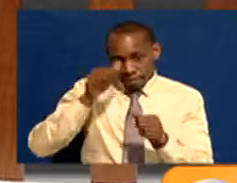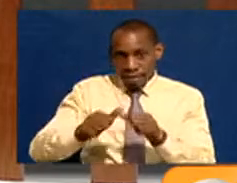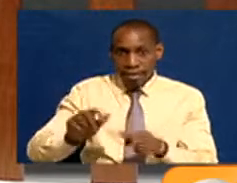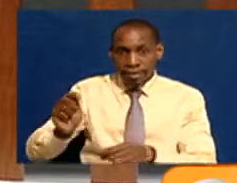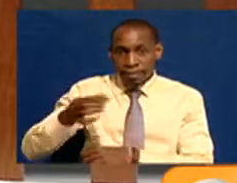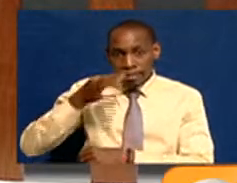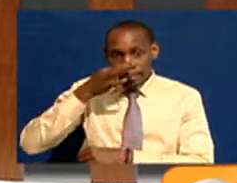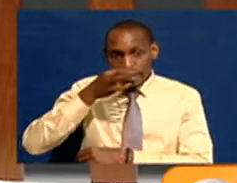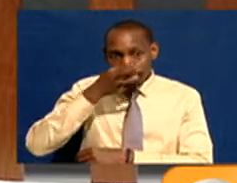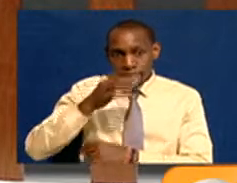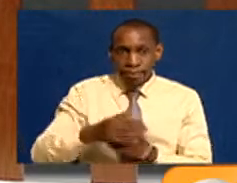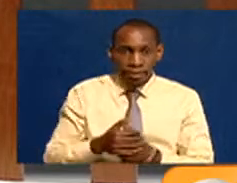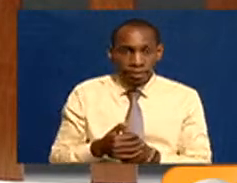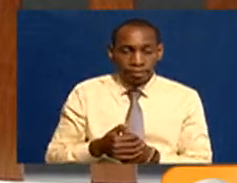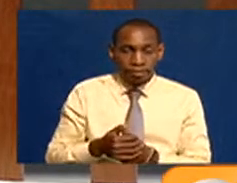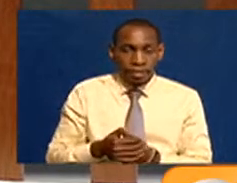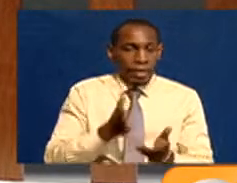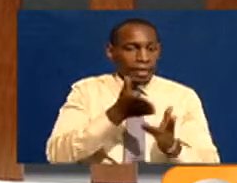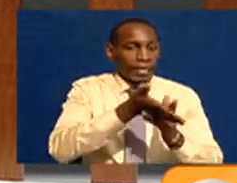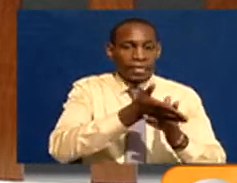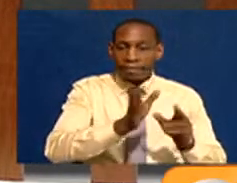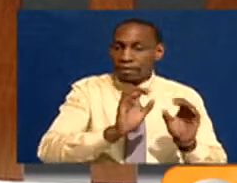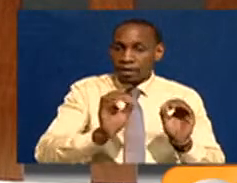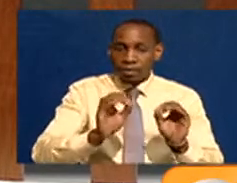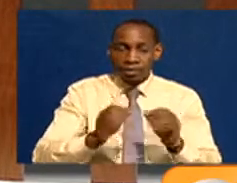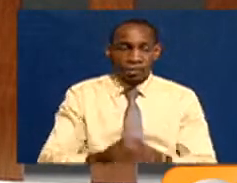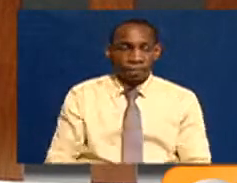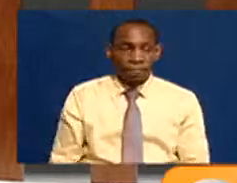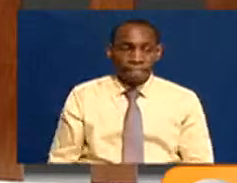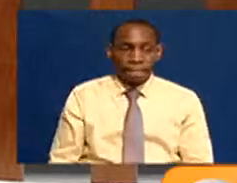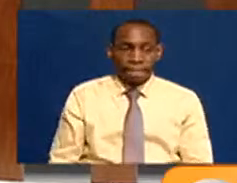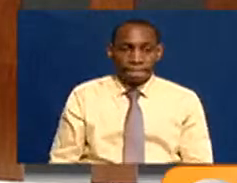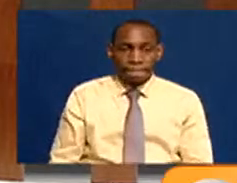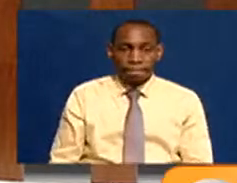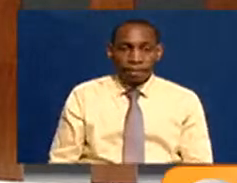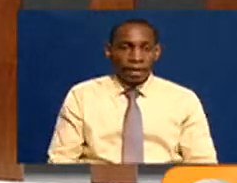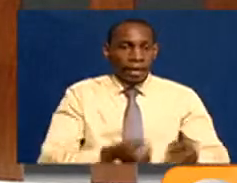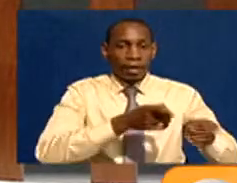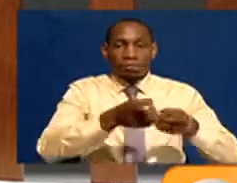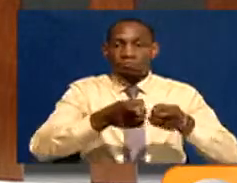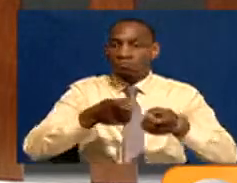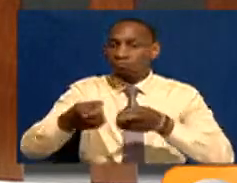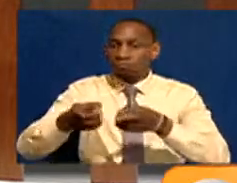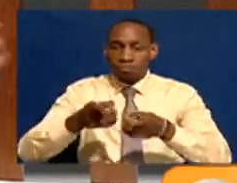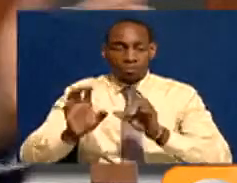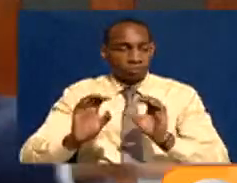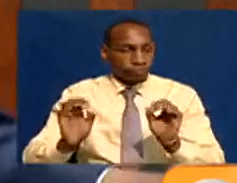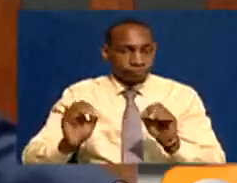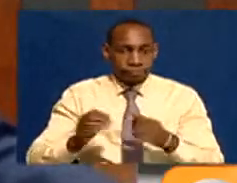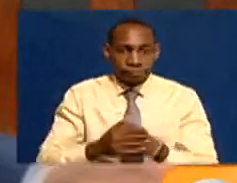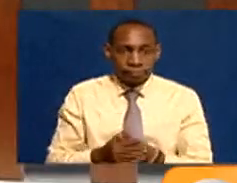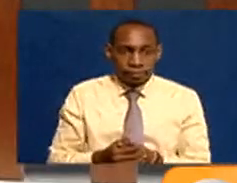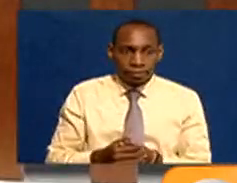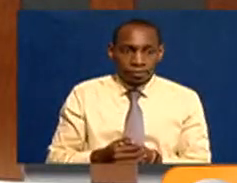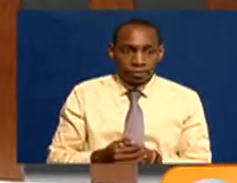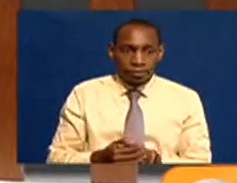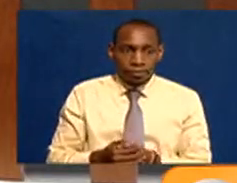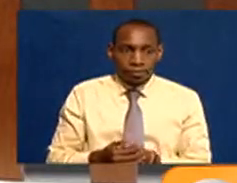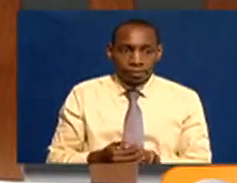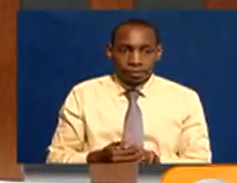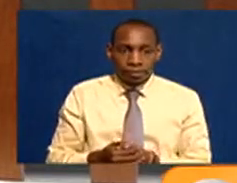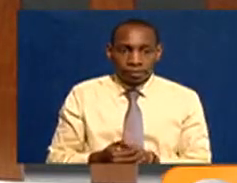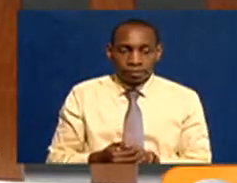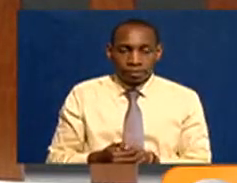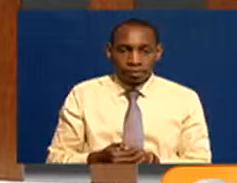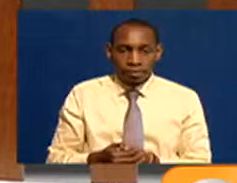and the hands-free, you know, there's no pettiness and territorial wars and tabs that this is not mine, this is what I do